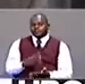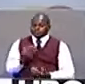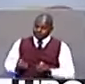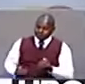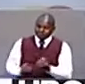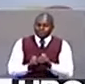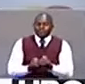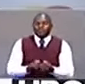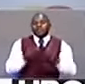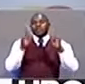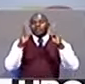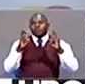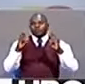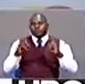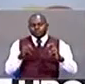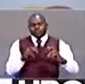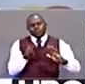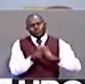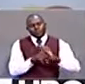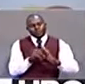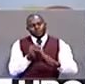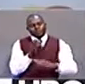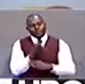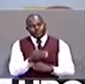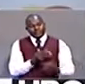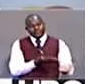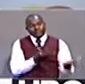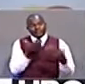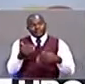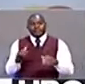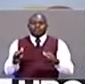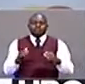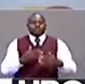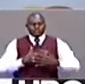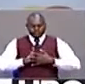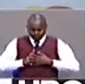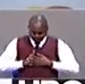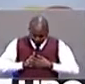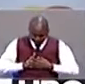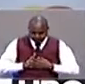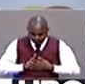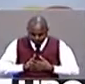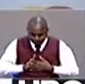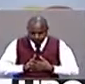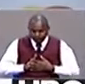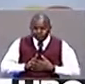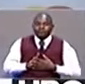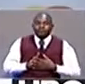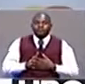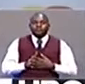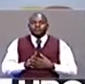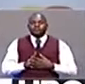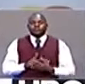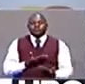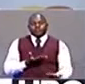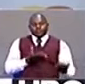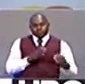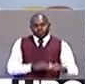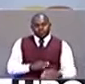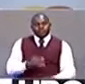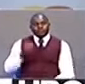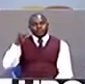to support the motion by the Right Honourable Prime Minister, paying tribute to our fallen